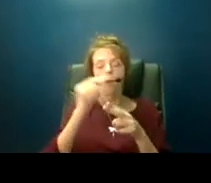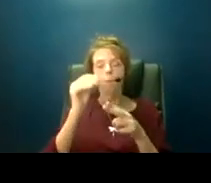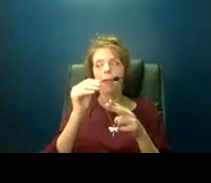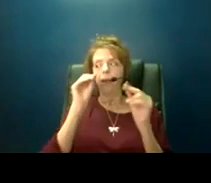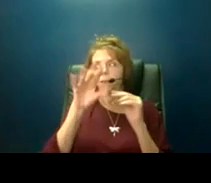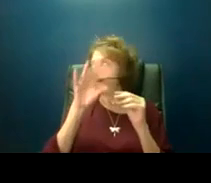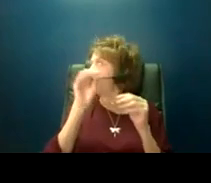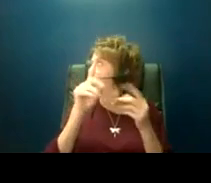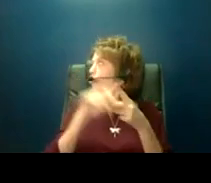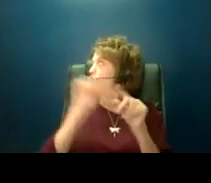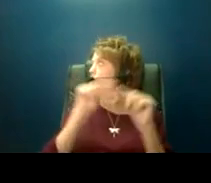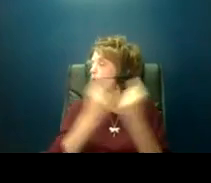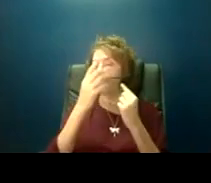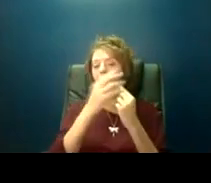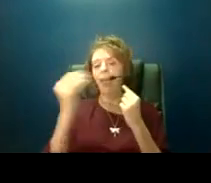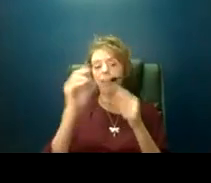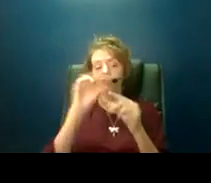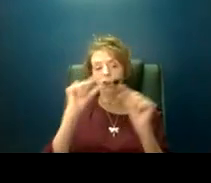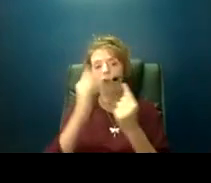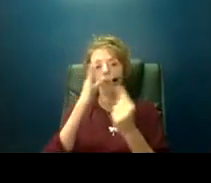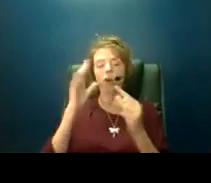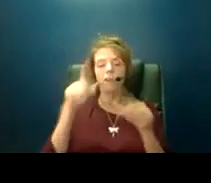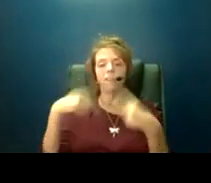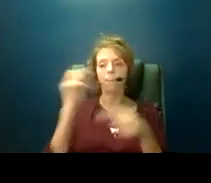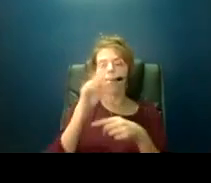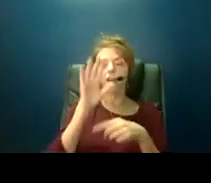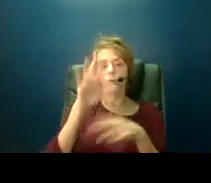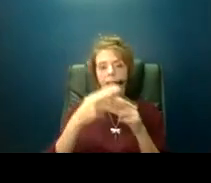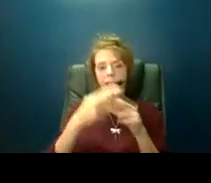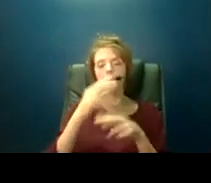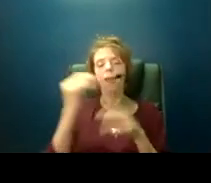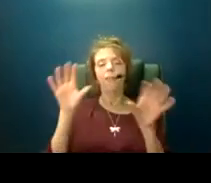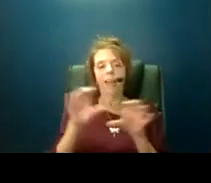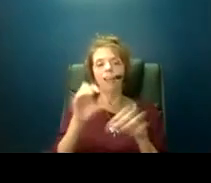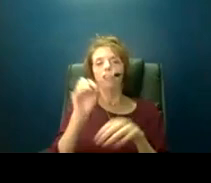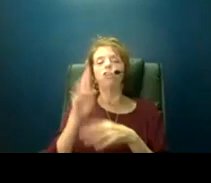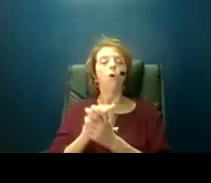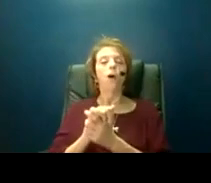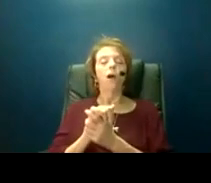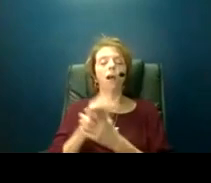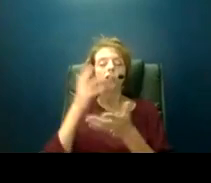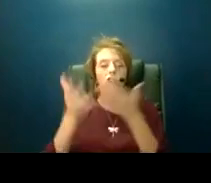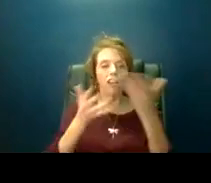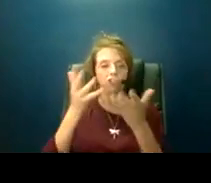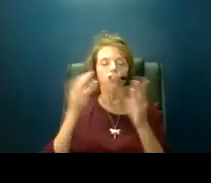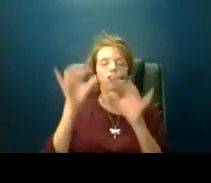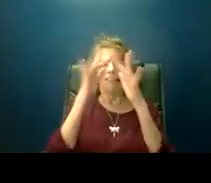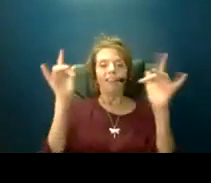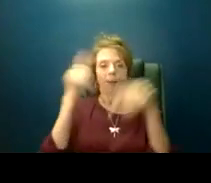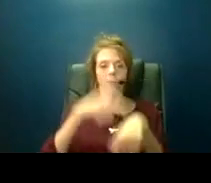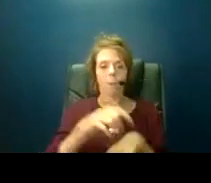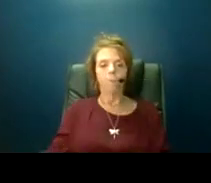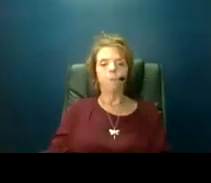group, and then the rest of the group repeats back your name and the action or the gesture simultaneously.